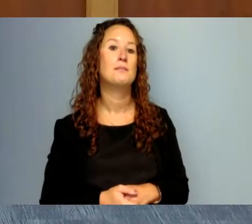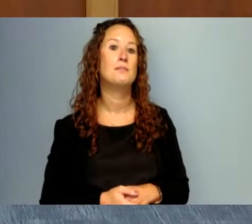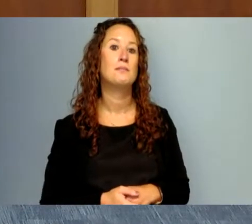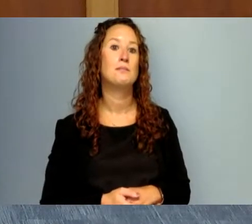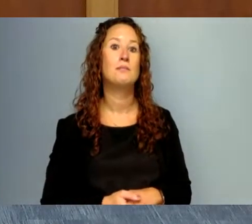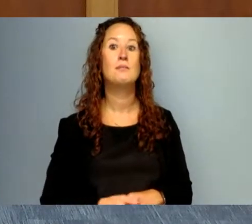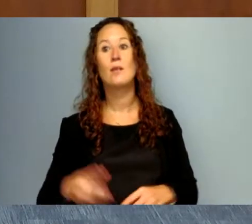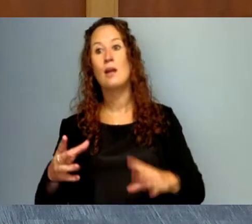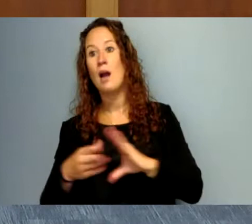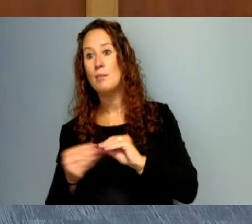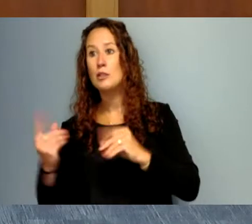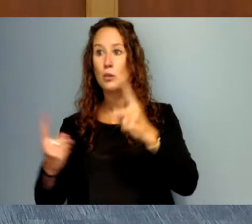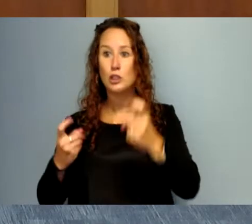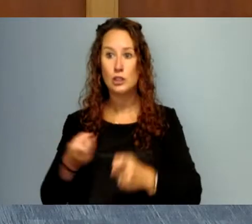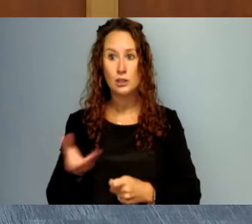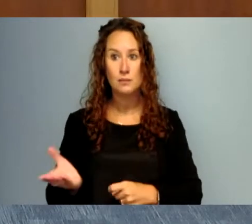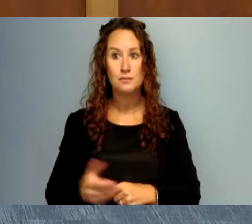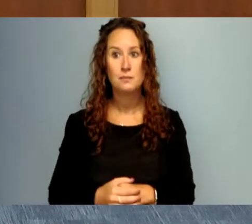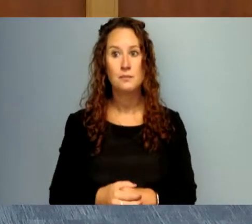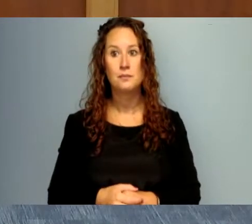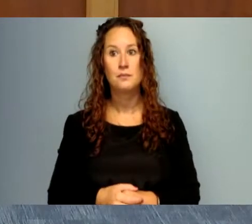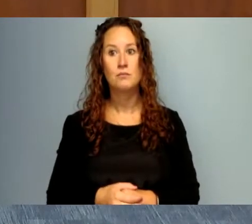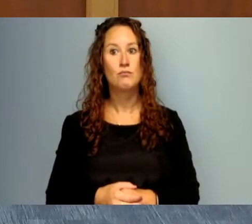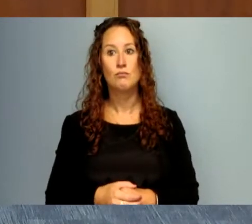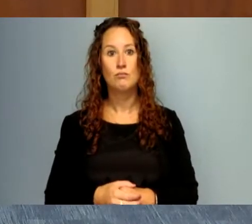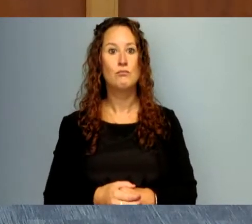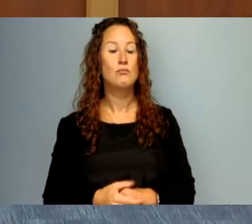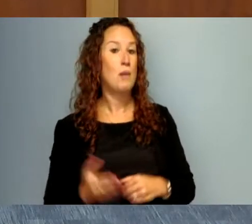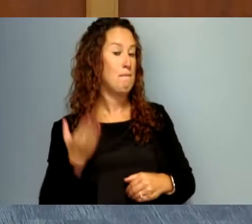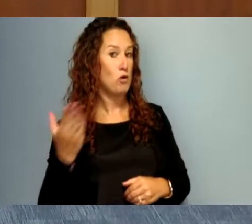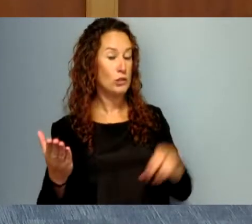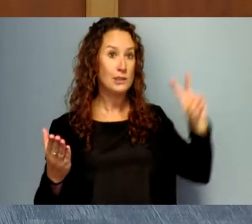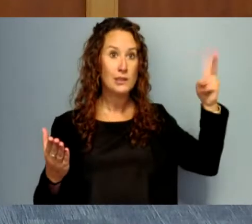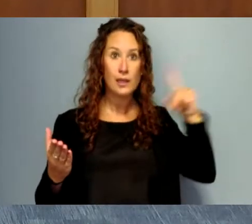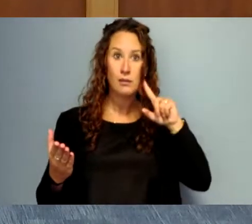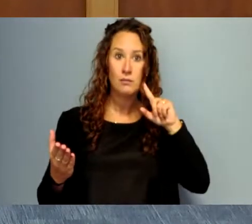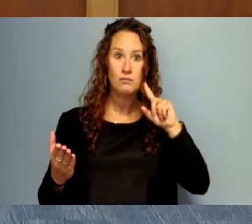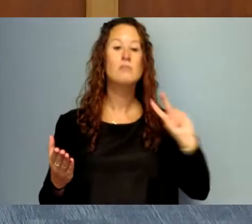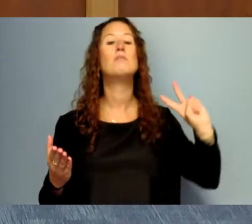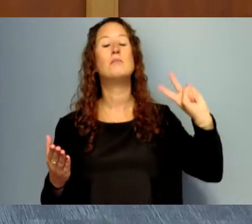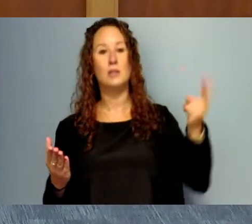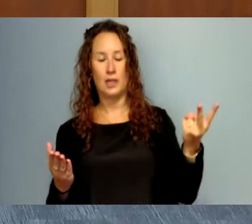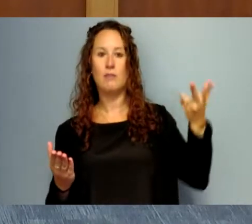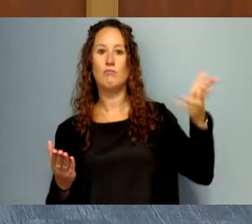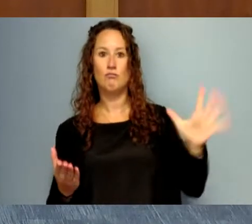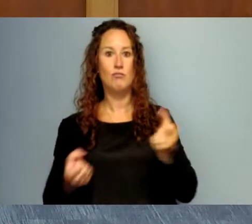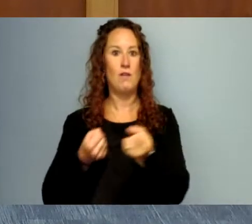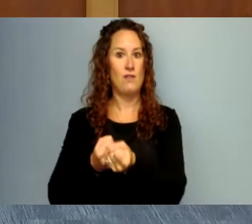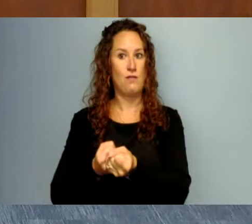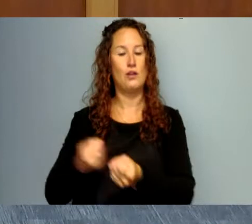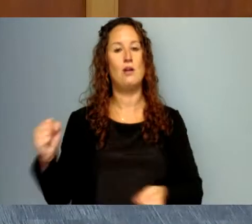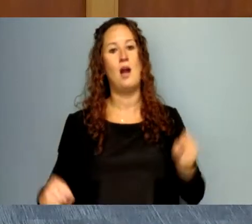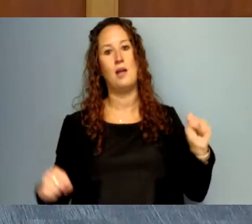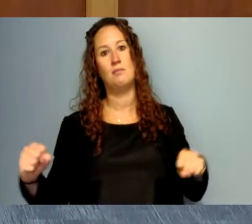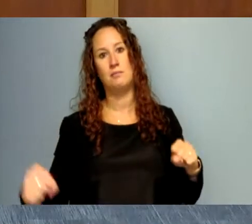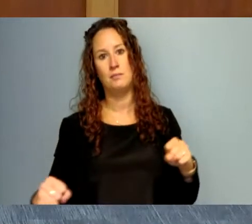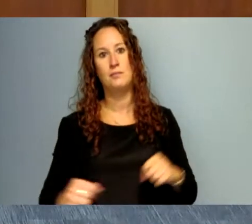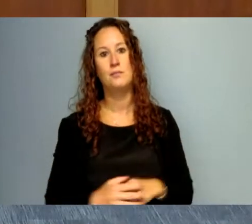Comments or questions? All right. There's a motion. Is there a second? Okay. Motion made and seconded. All in favor? Aye.